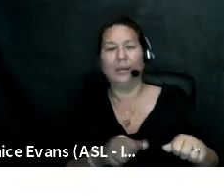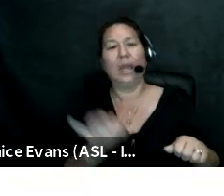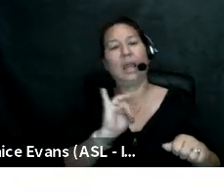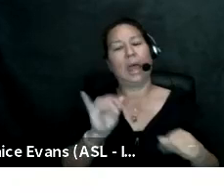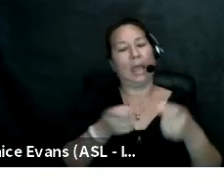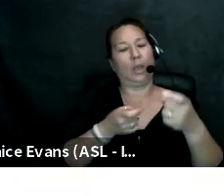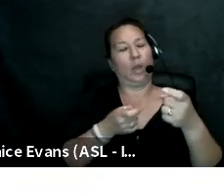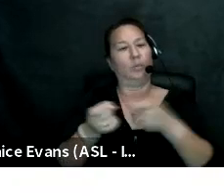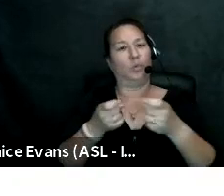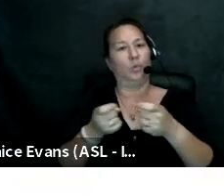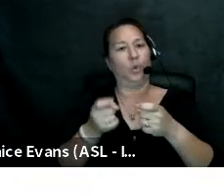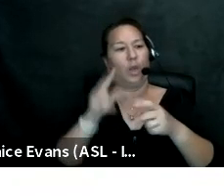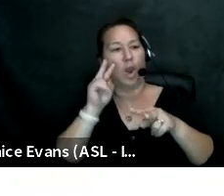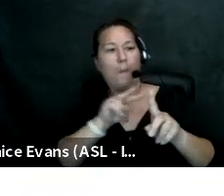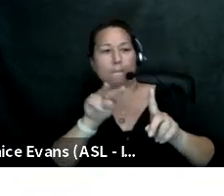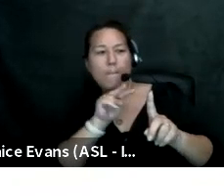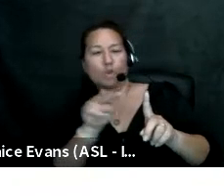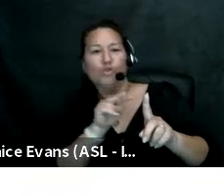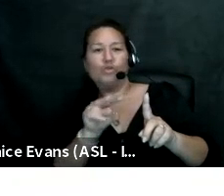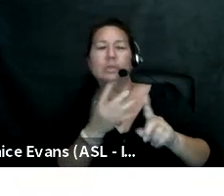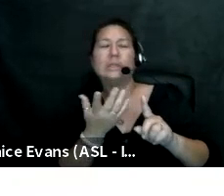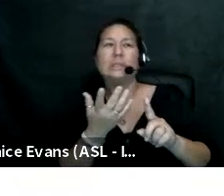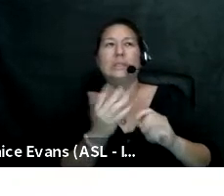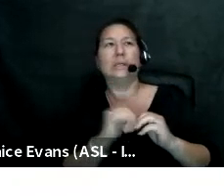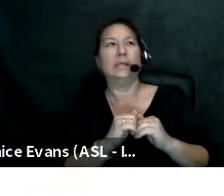and monitoring for the